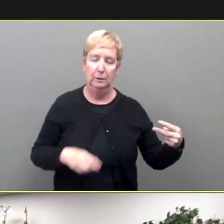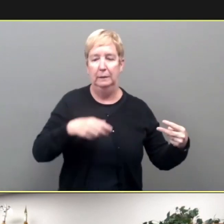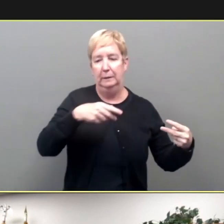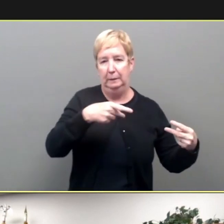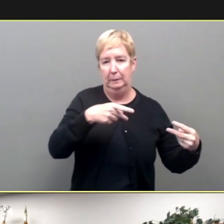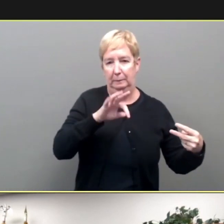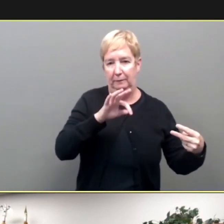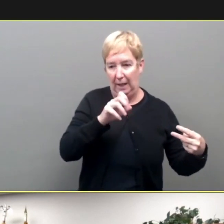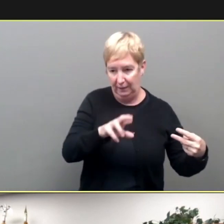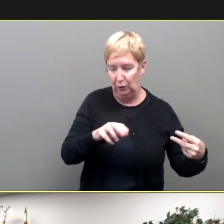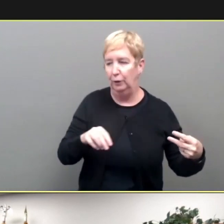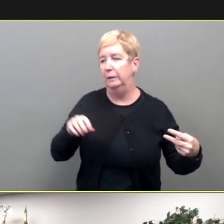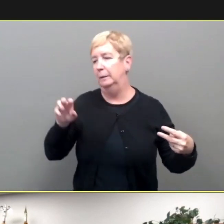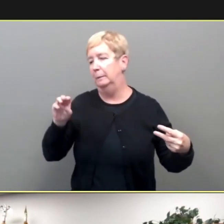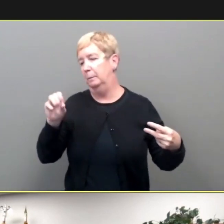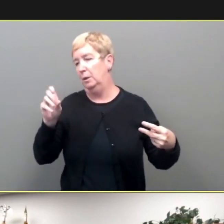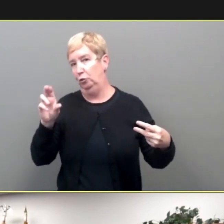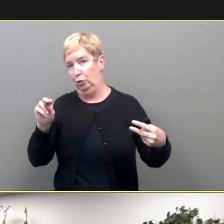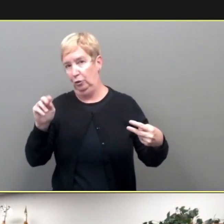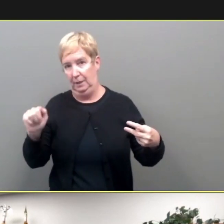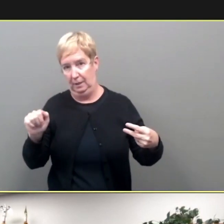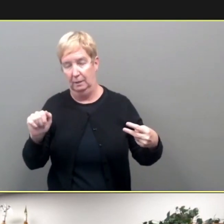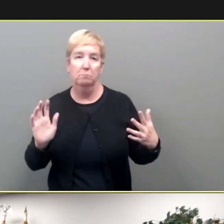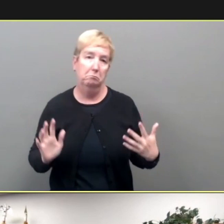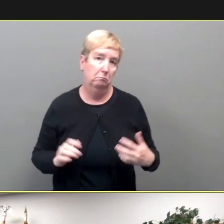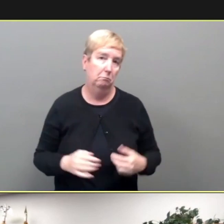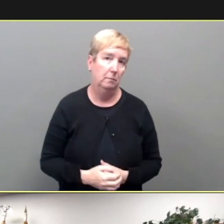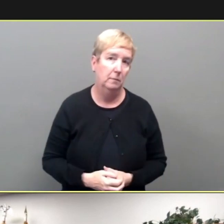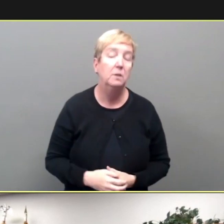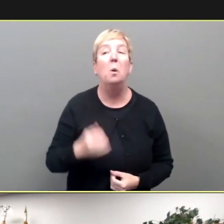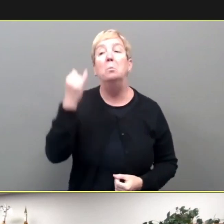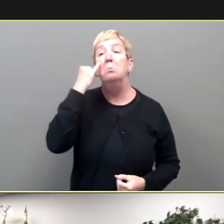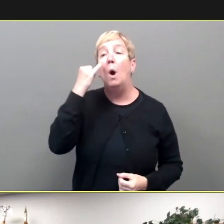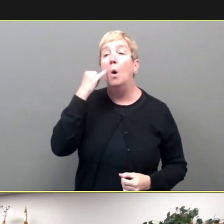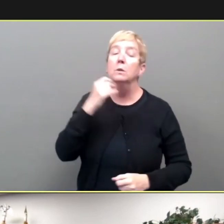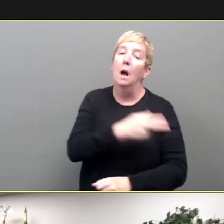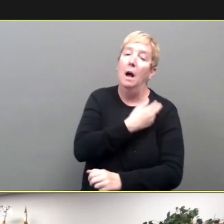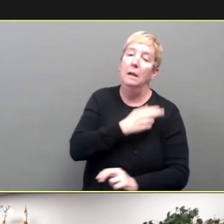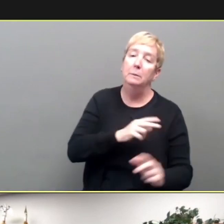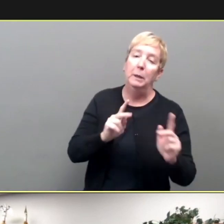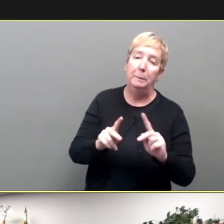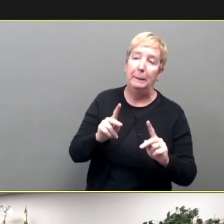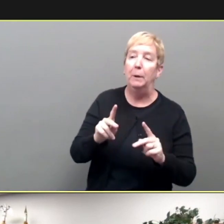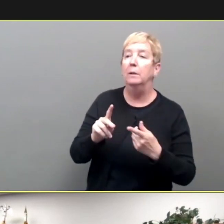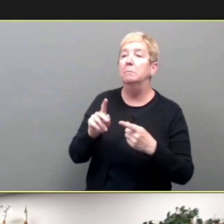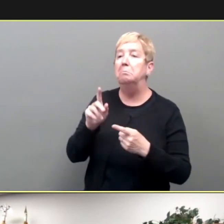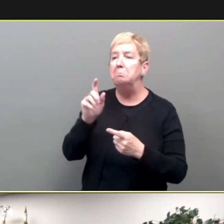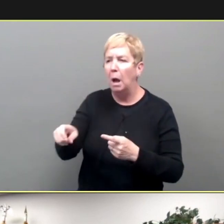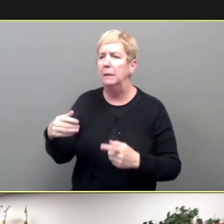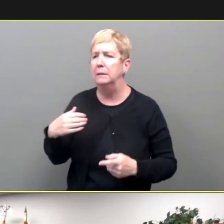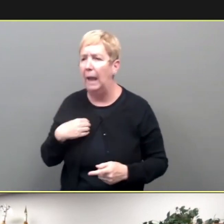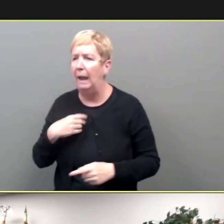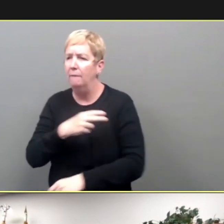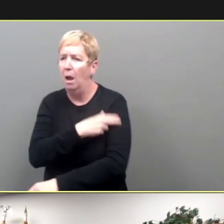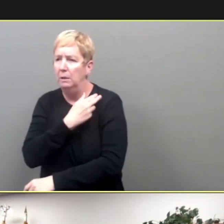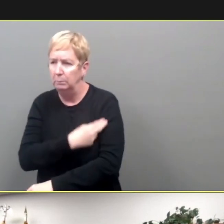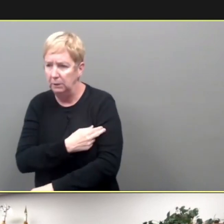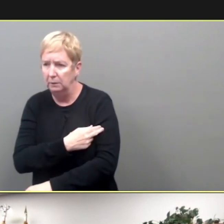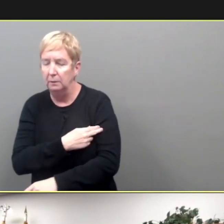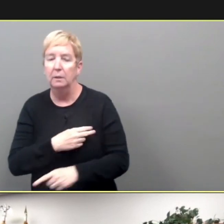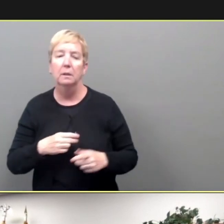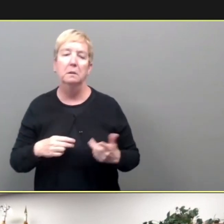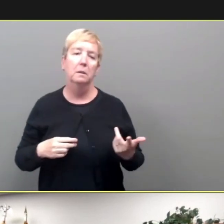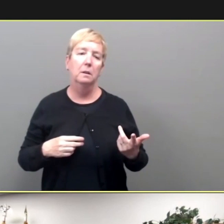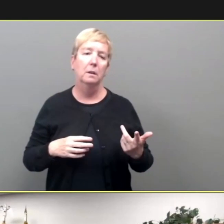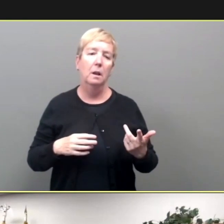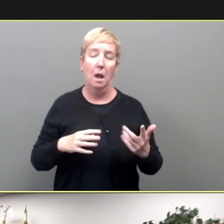or both shots. So in other words, if hospital workers are required to be vaccinated, rolling out a booster has absolutely